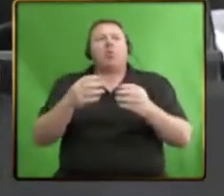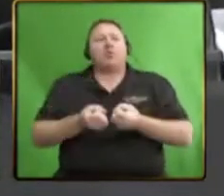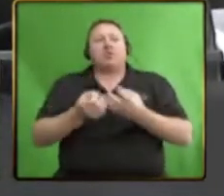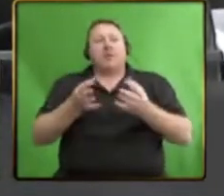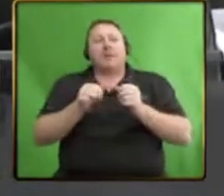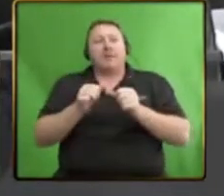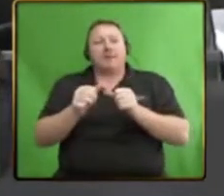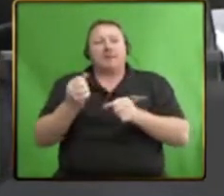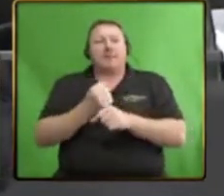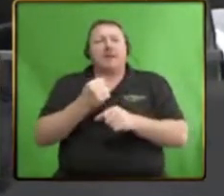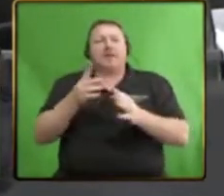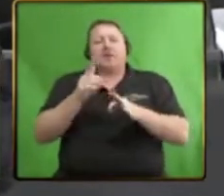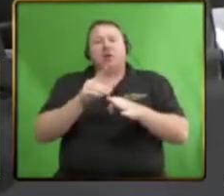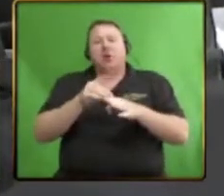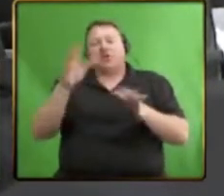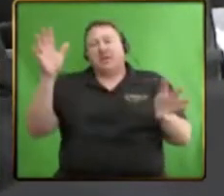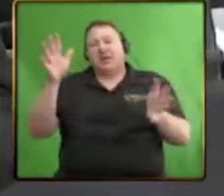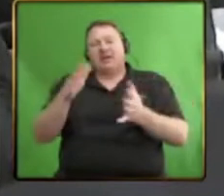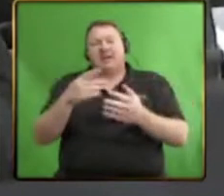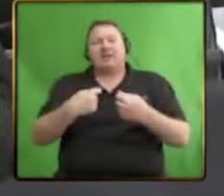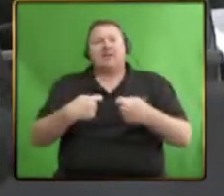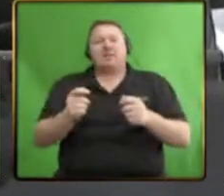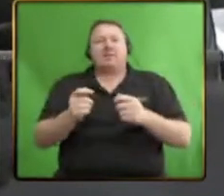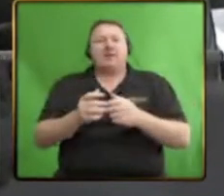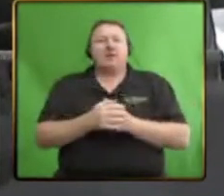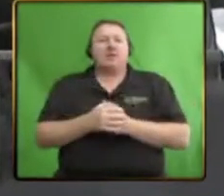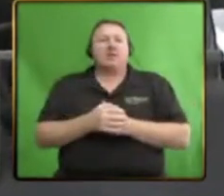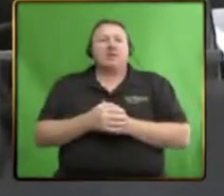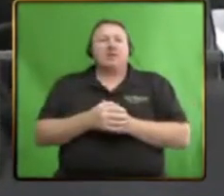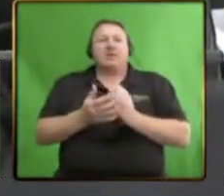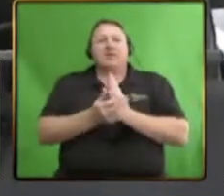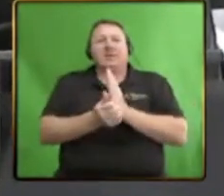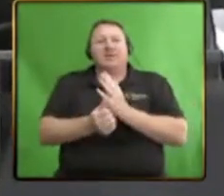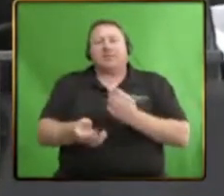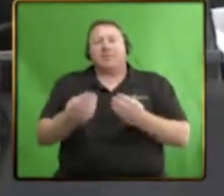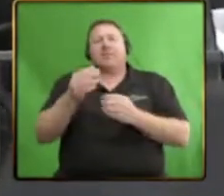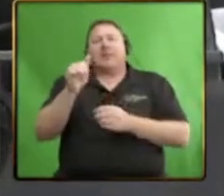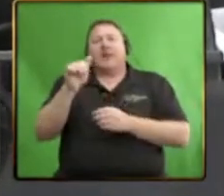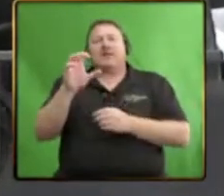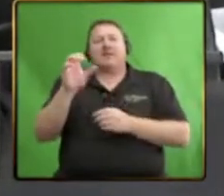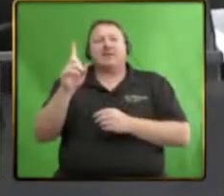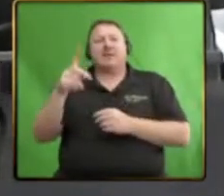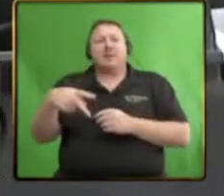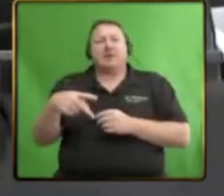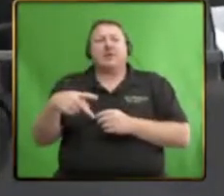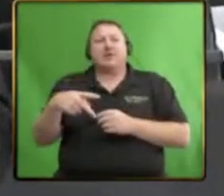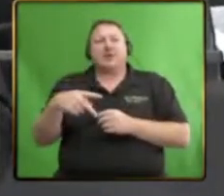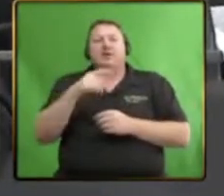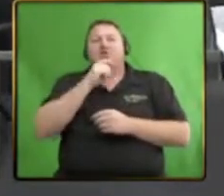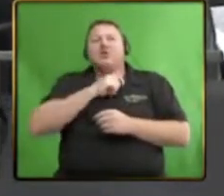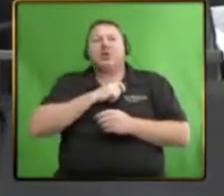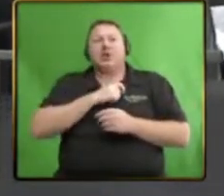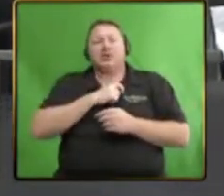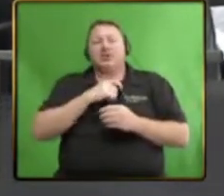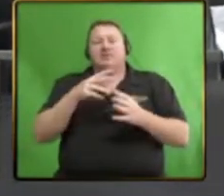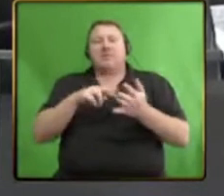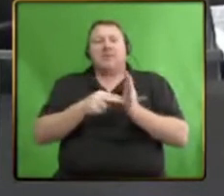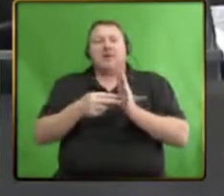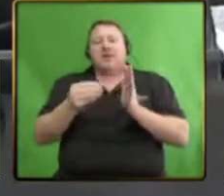and attracting much-needed skills. We as the ACDP trust, however, that these plans will be implemented without